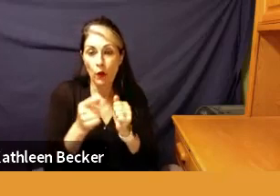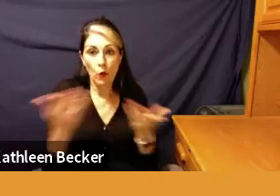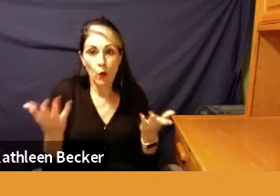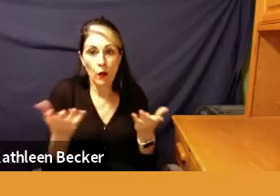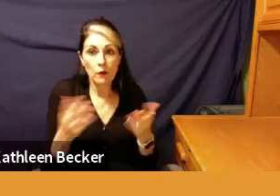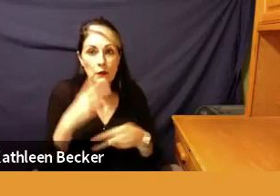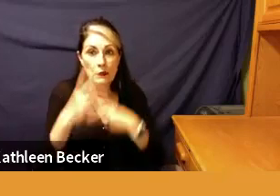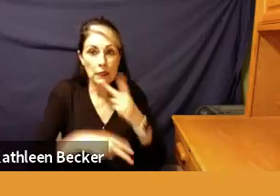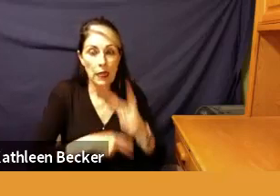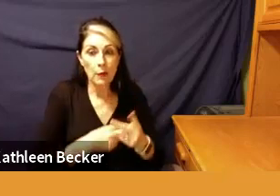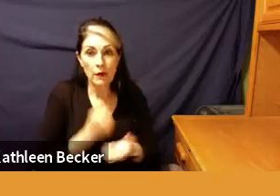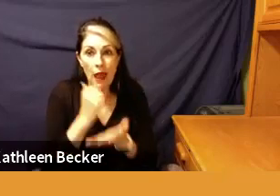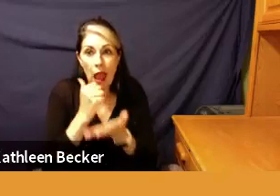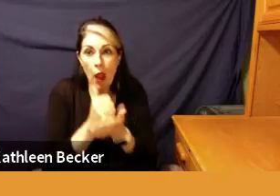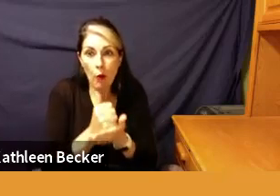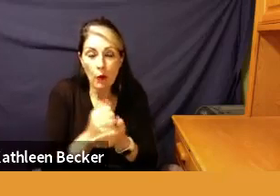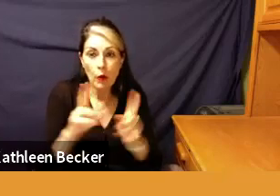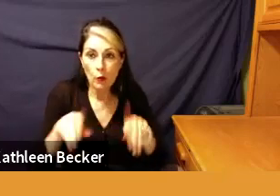they can provide.